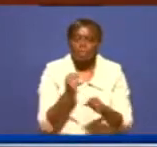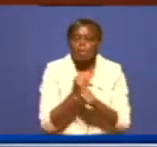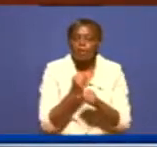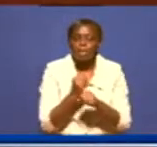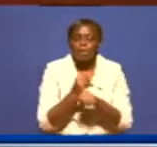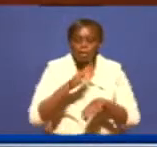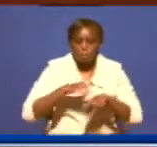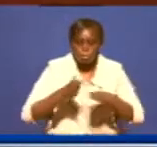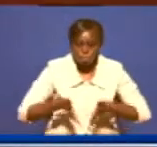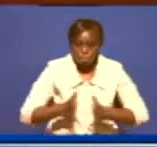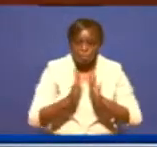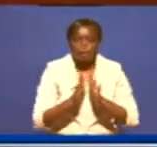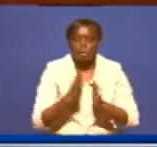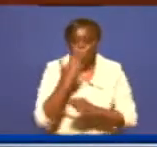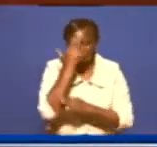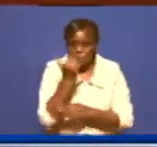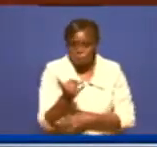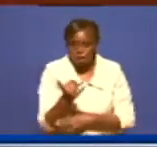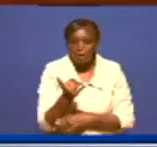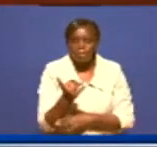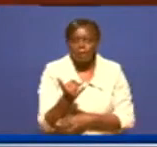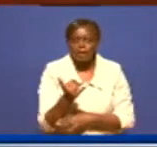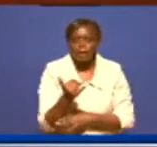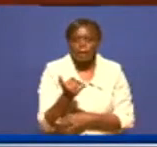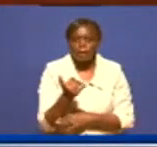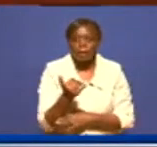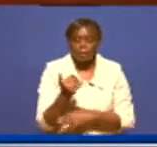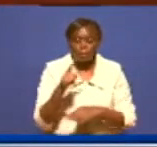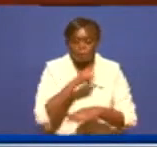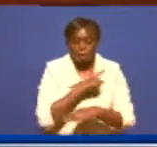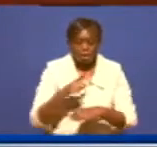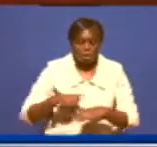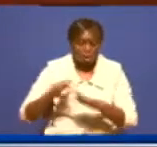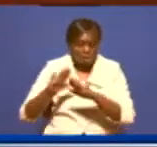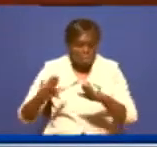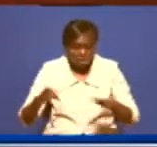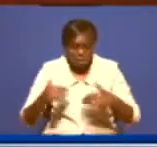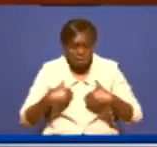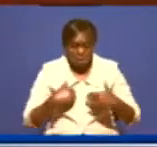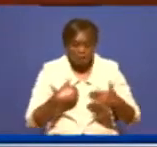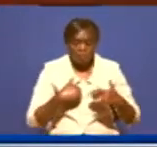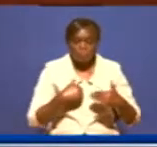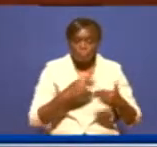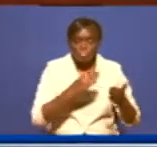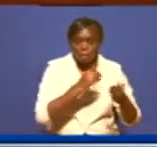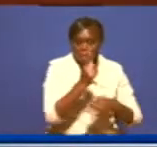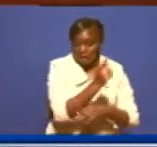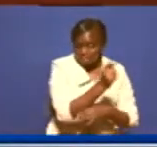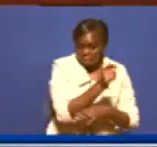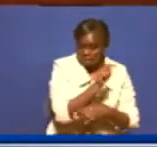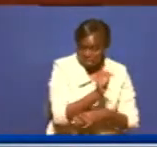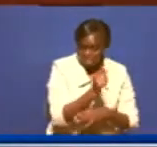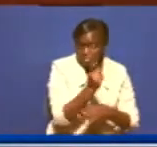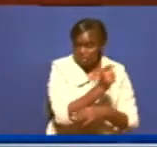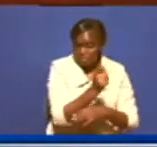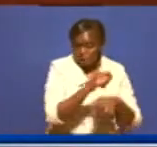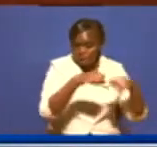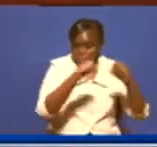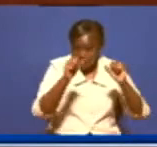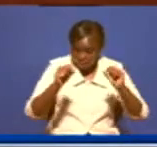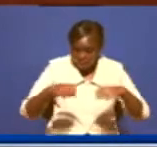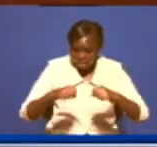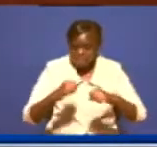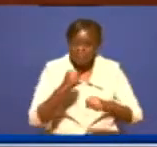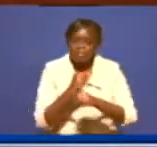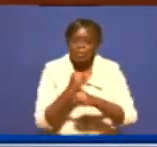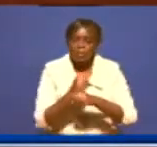faith, because at the end of the day, if you are the landlord and there is a tenant, then the engagement of tenancy agreement should always be done